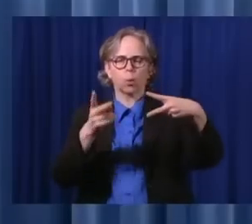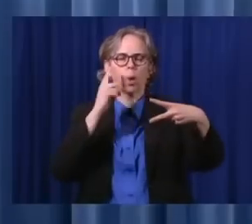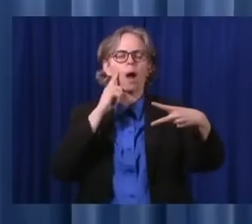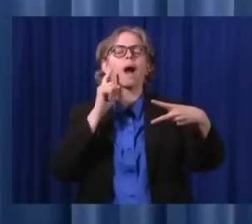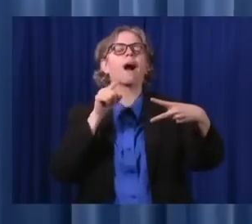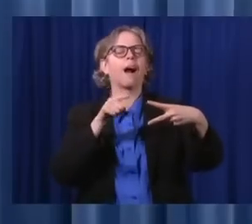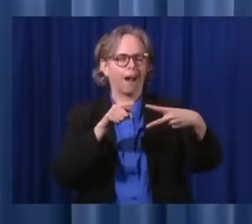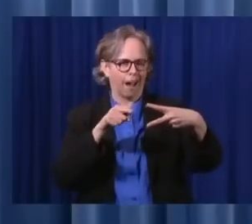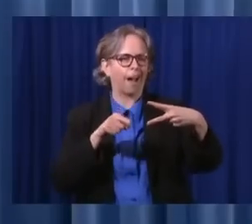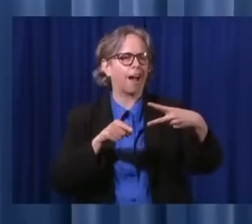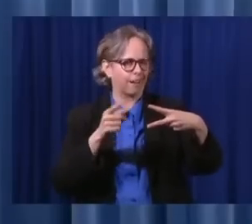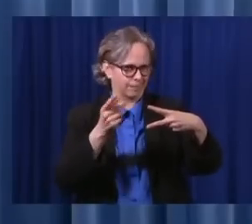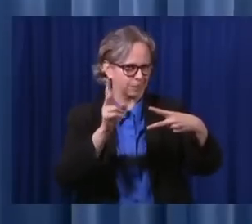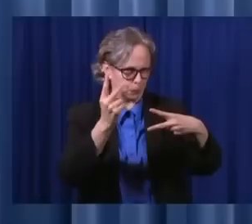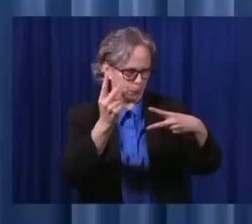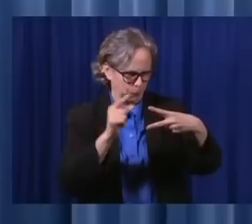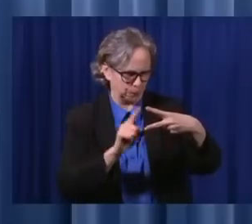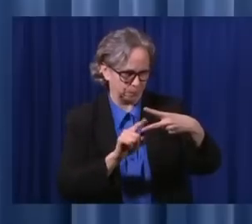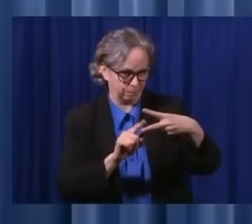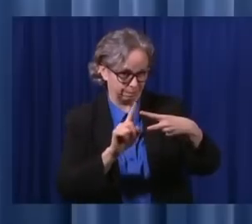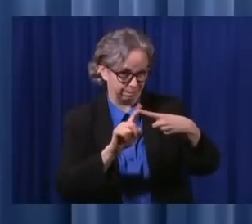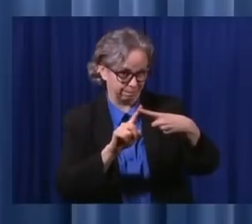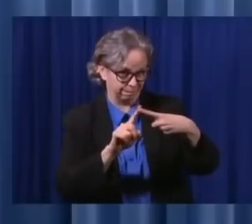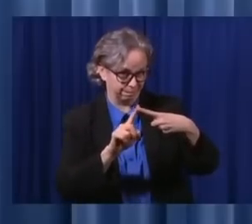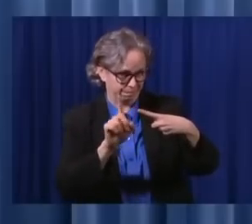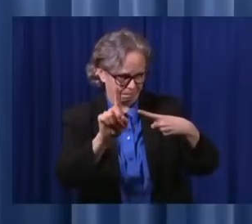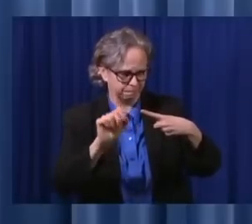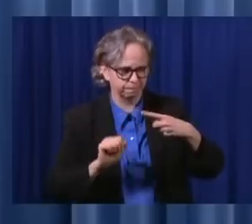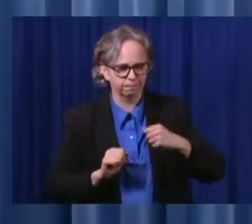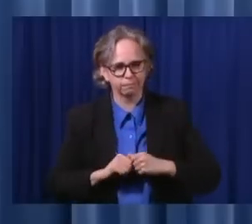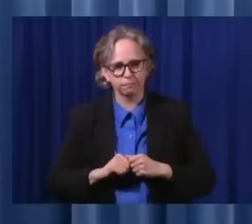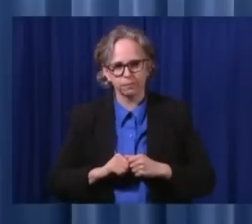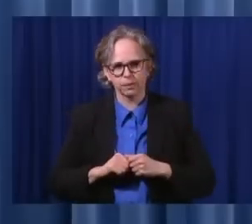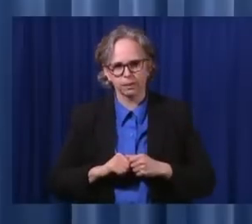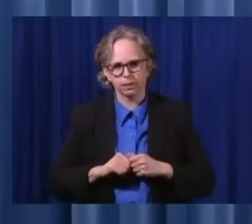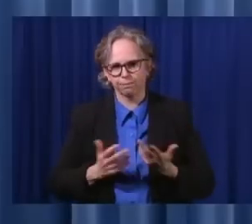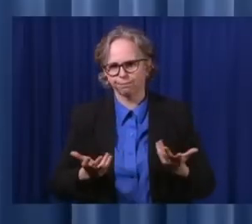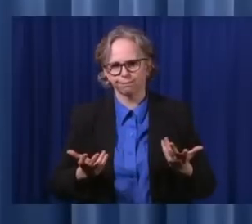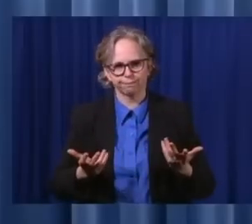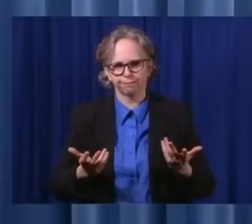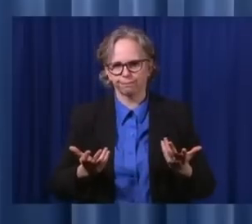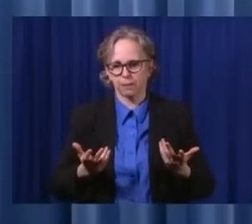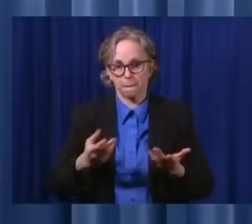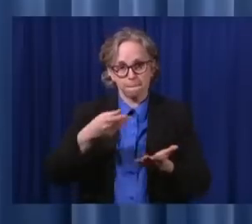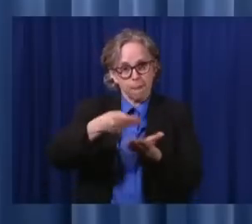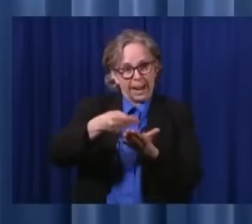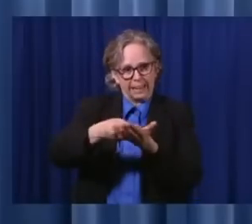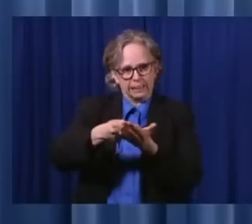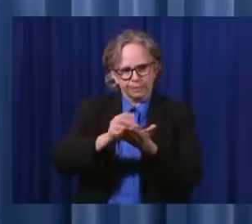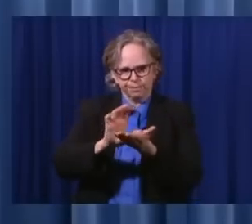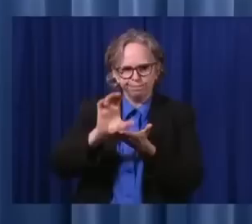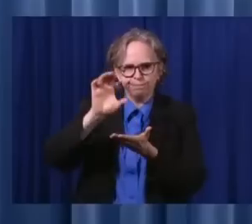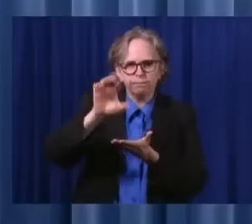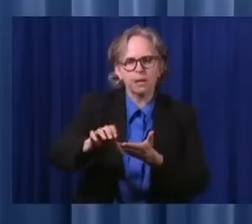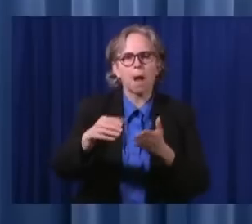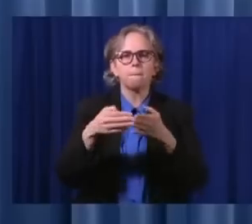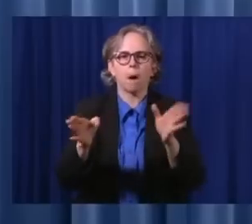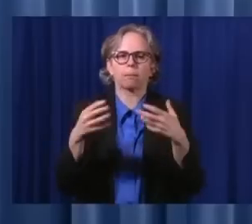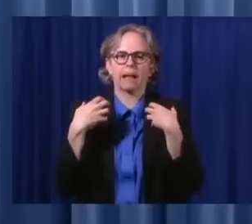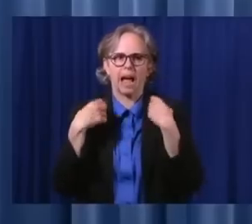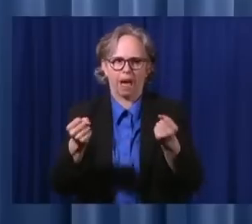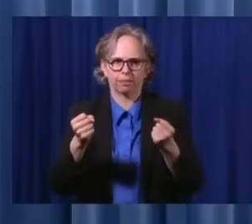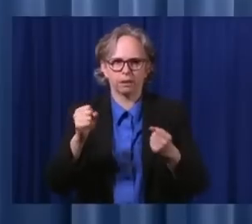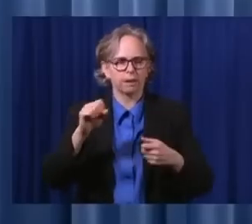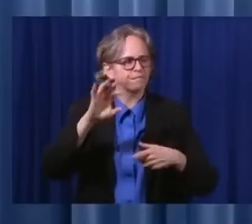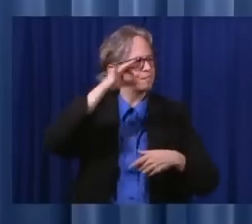are my two takeaways. One is we have to invest in public health, both at the federal level and at the state level, and we have neglected